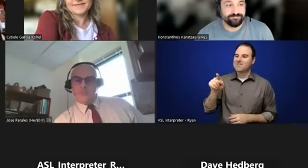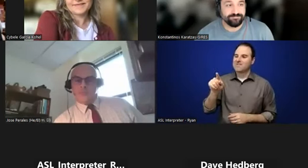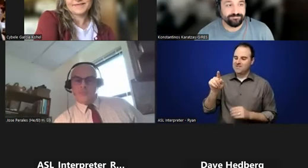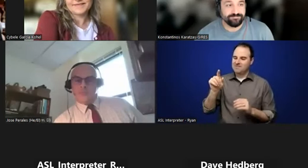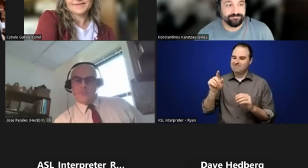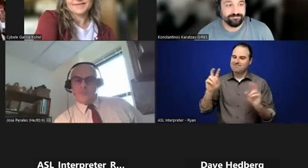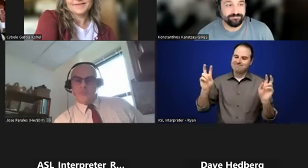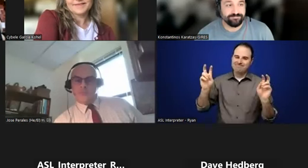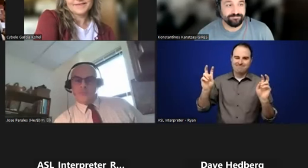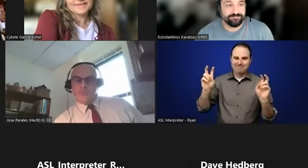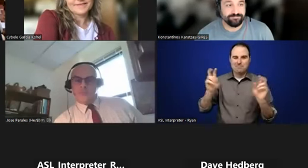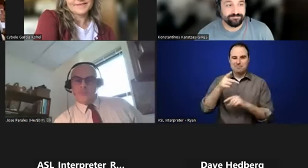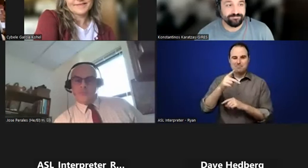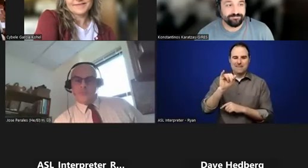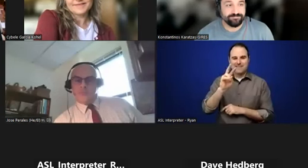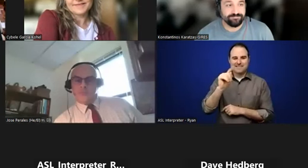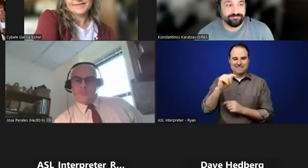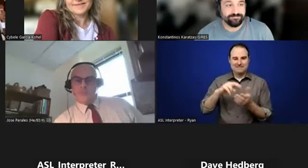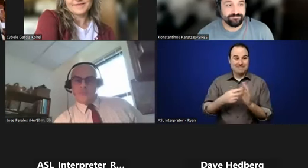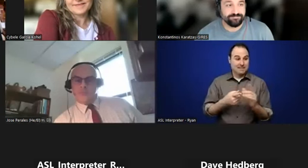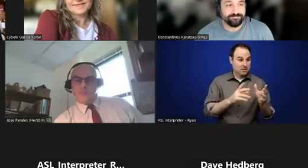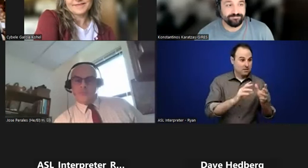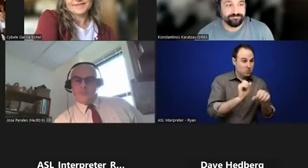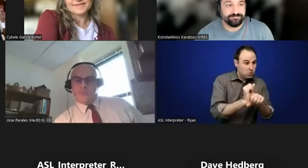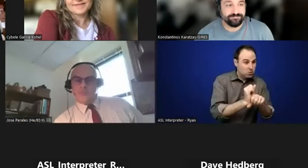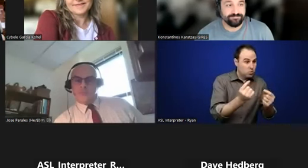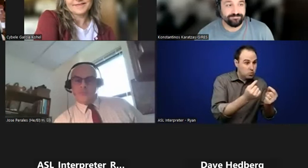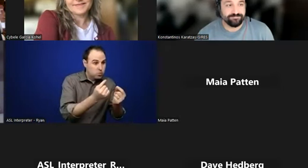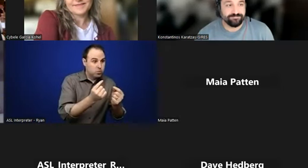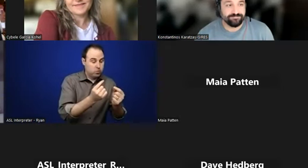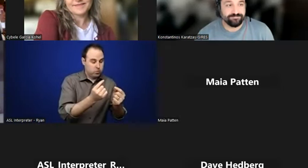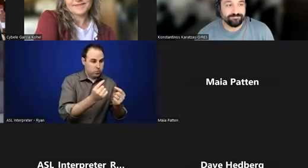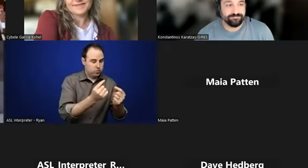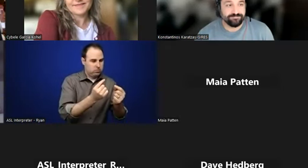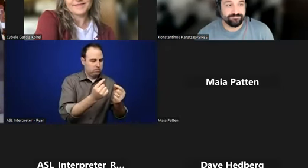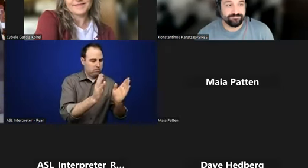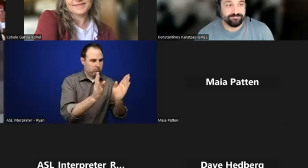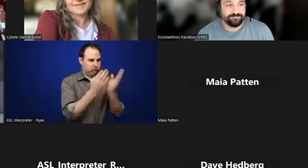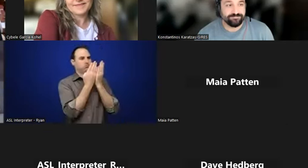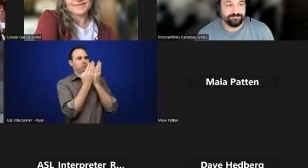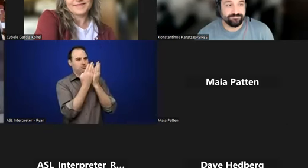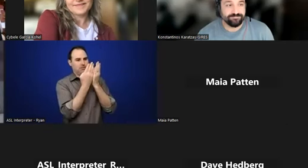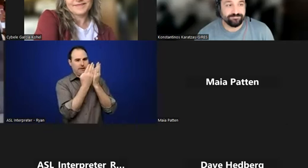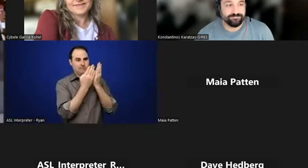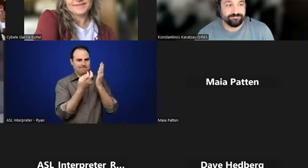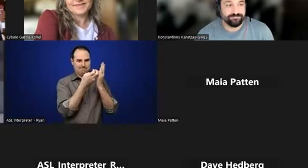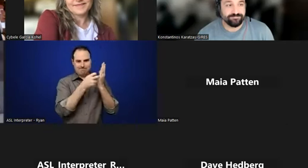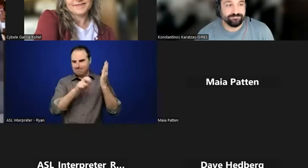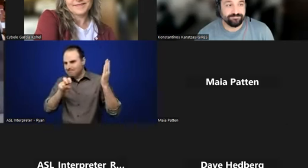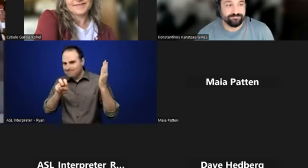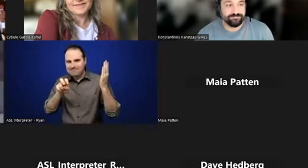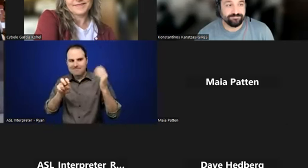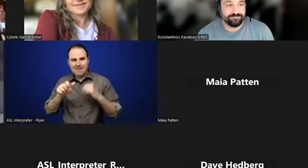to pivot from one thing to another when a door is closed, when someone says no about